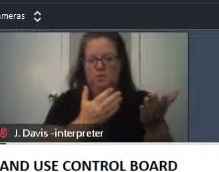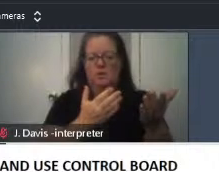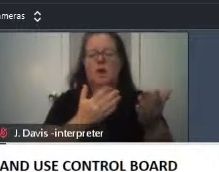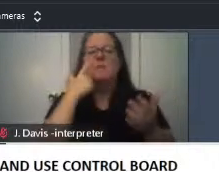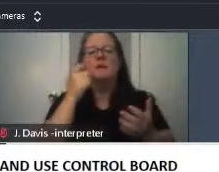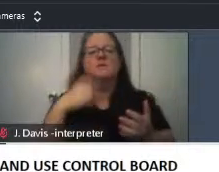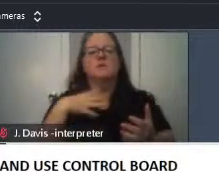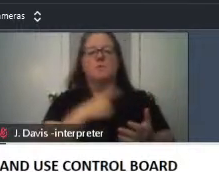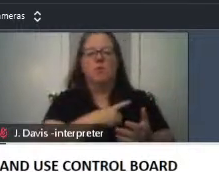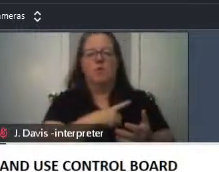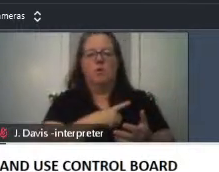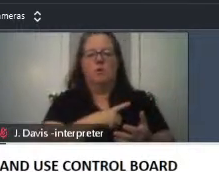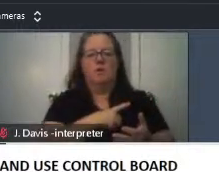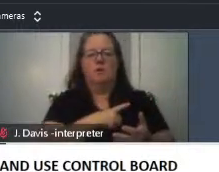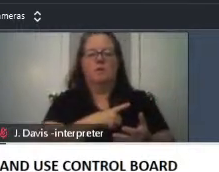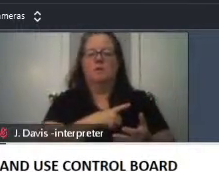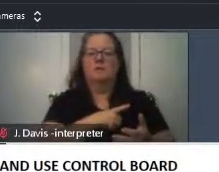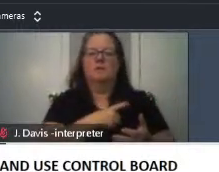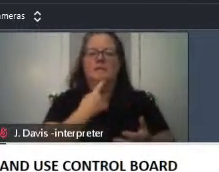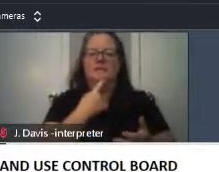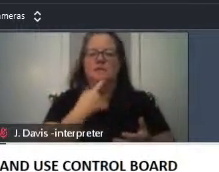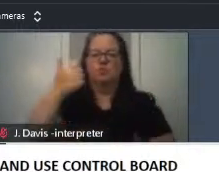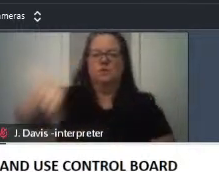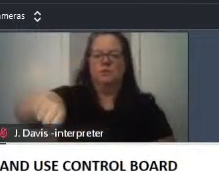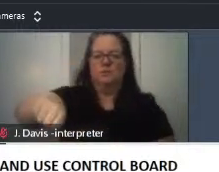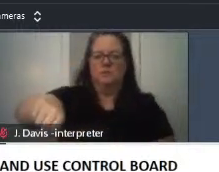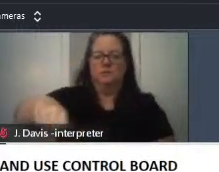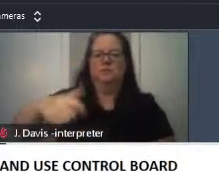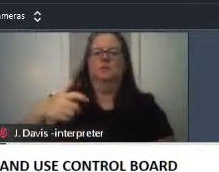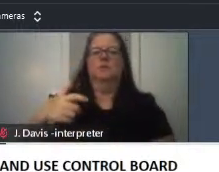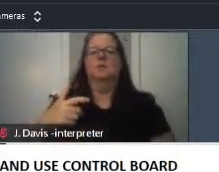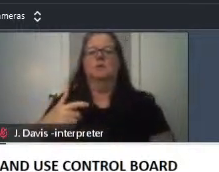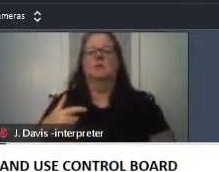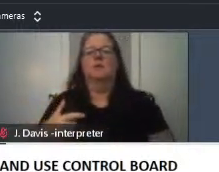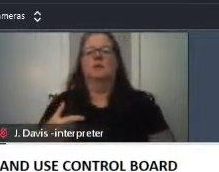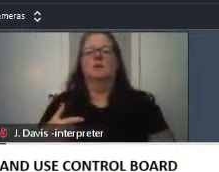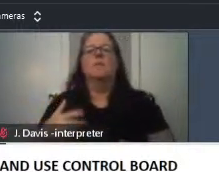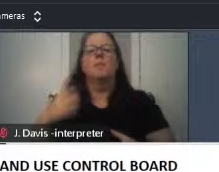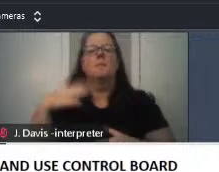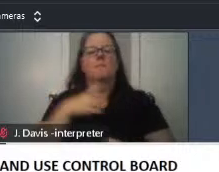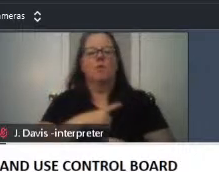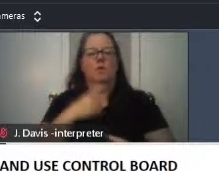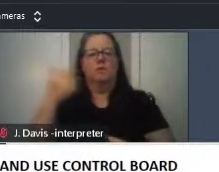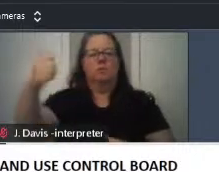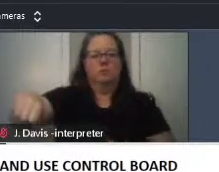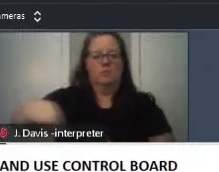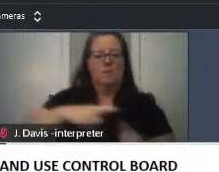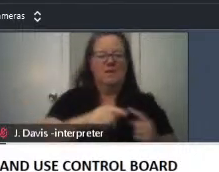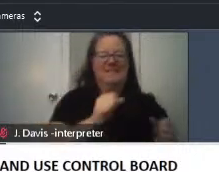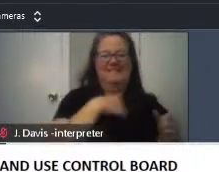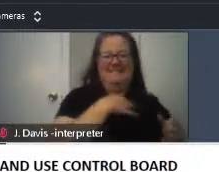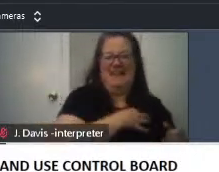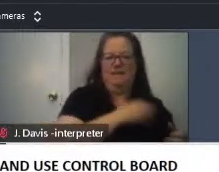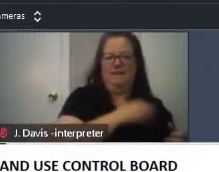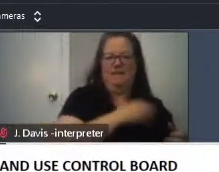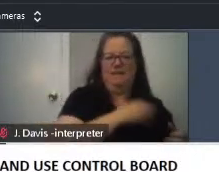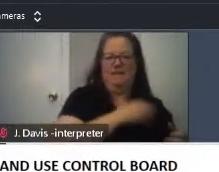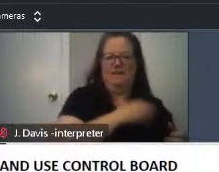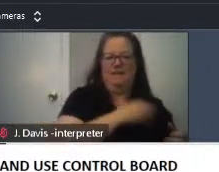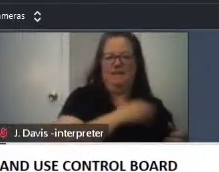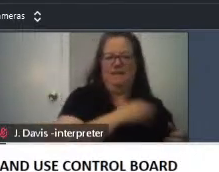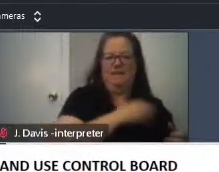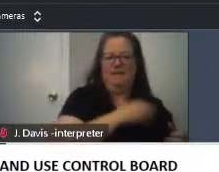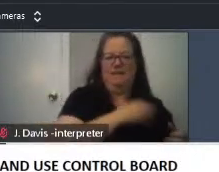Board recommended rejection. This comes to you with a split recommendation, rejection by the board, approval by staff. Since the Land Use Control